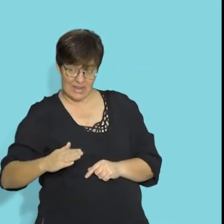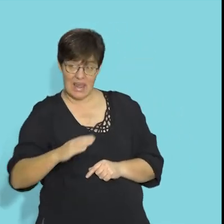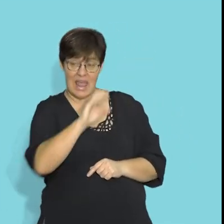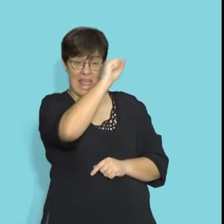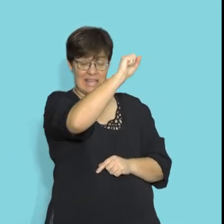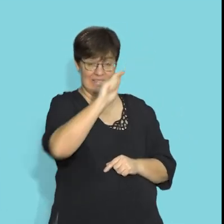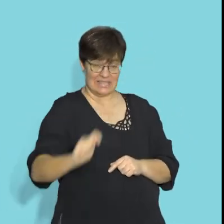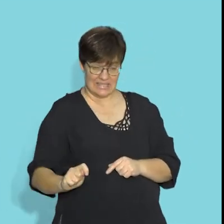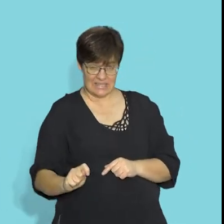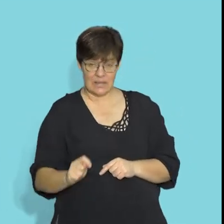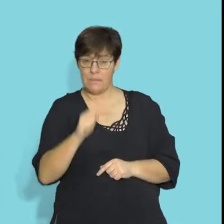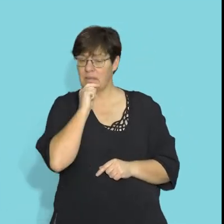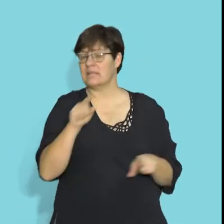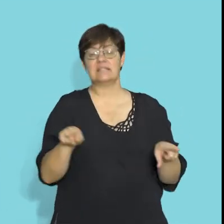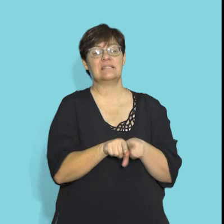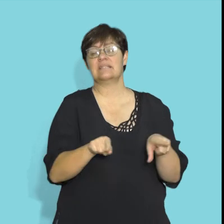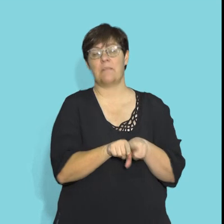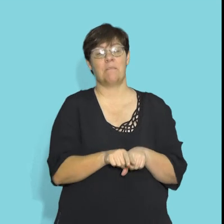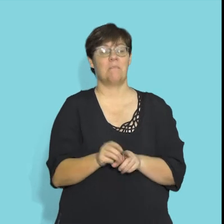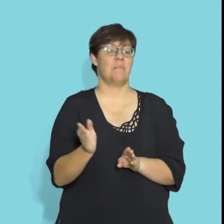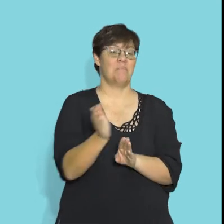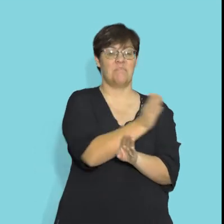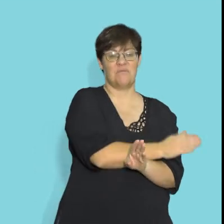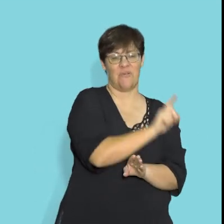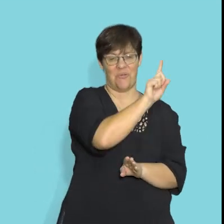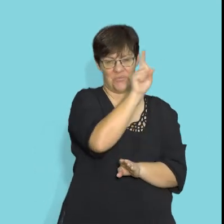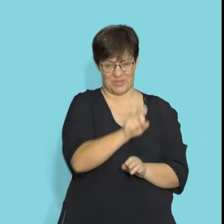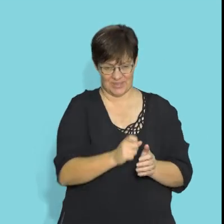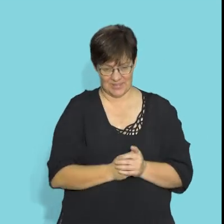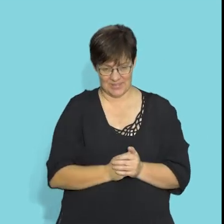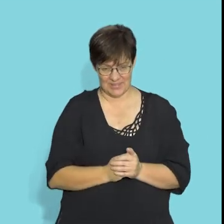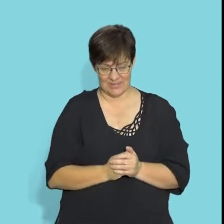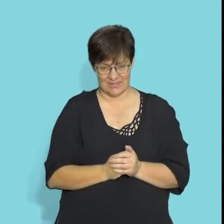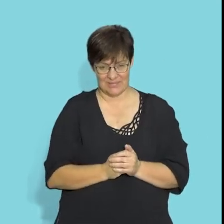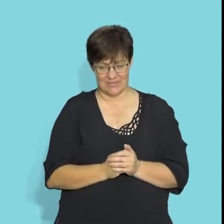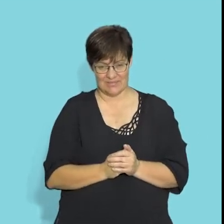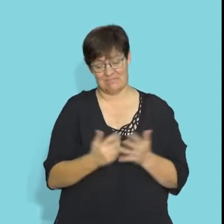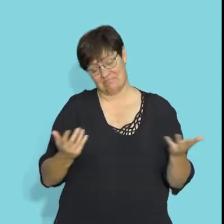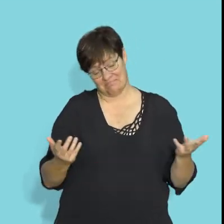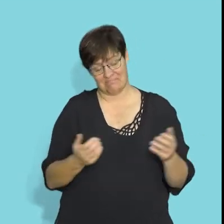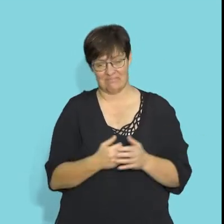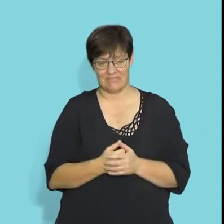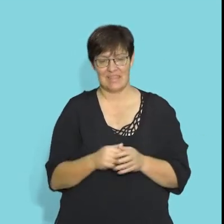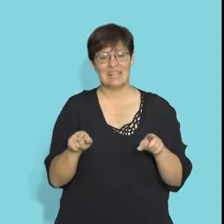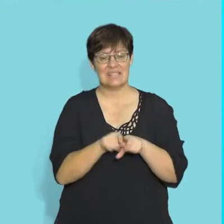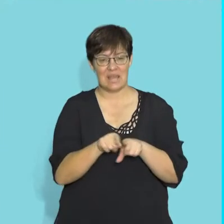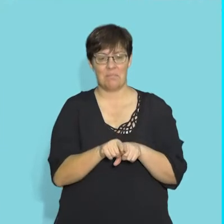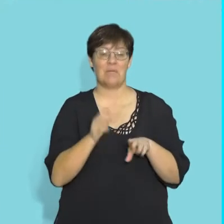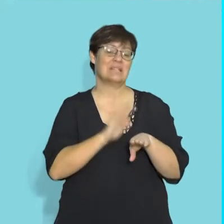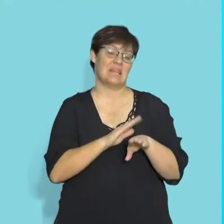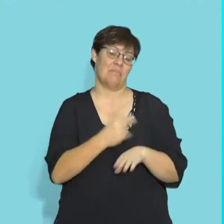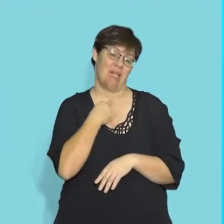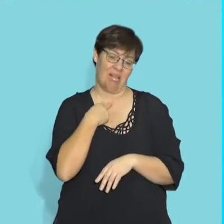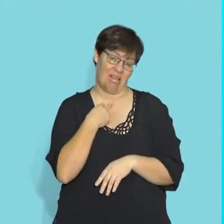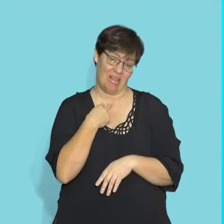of this line, then this question is exactly the same as the question that we just did. And yes, like I said,